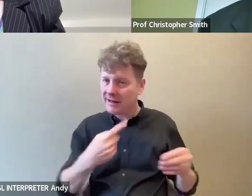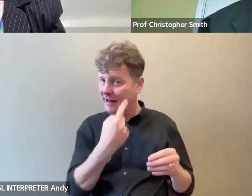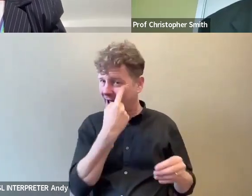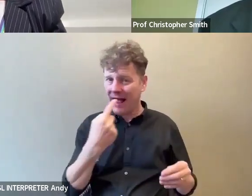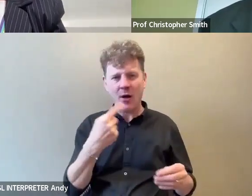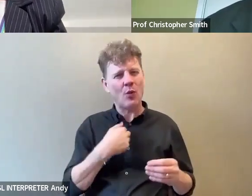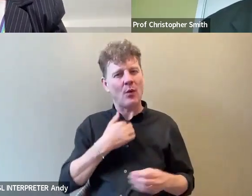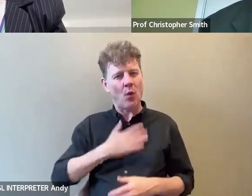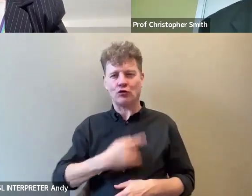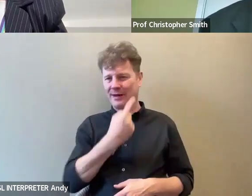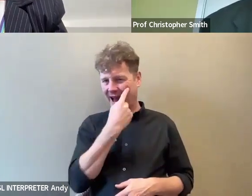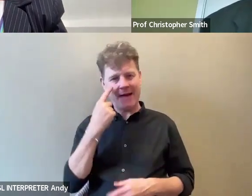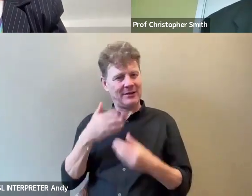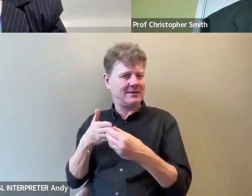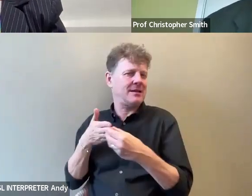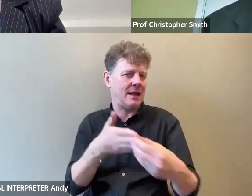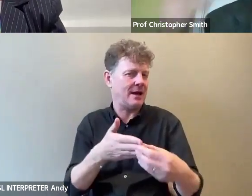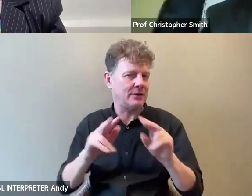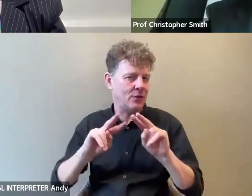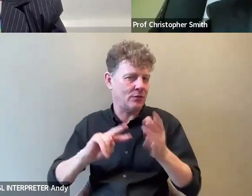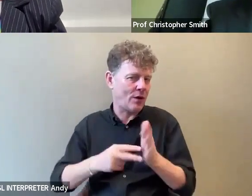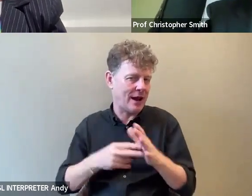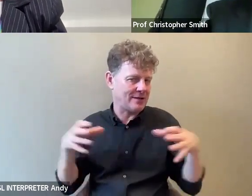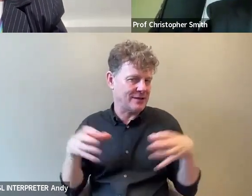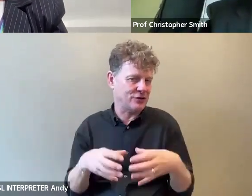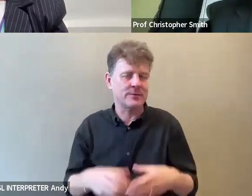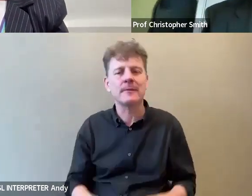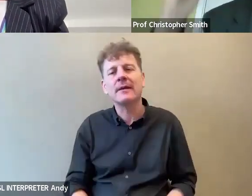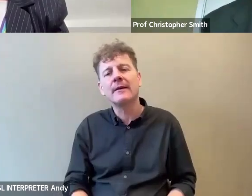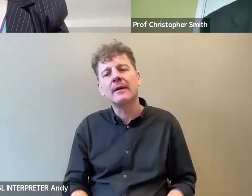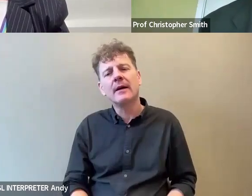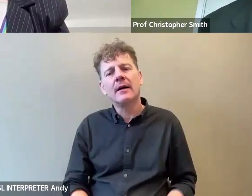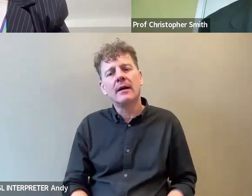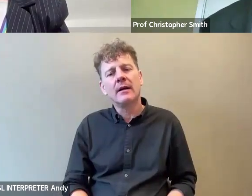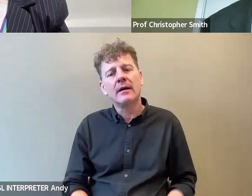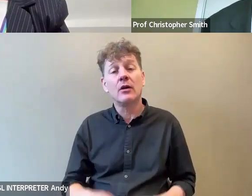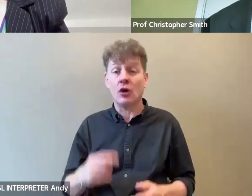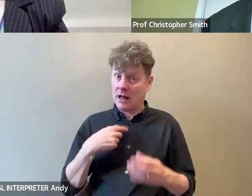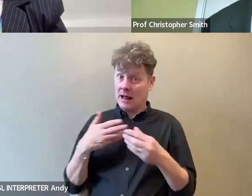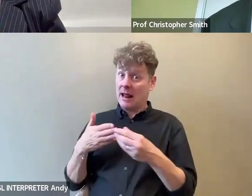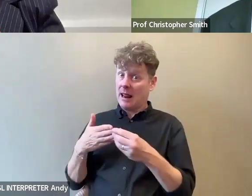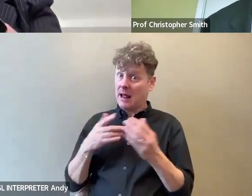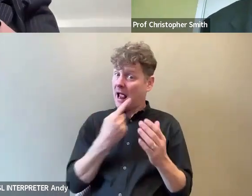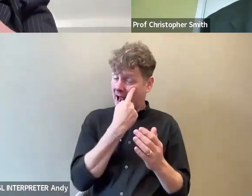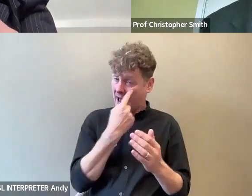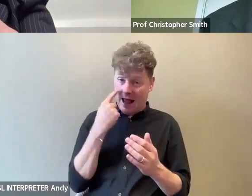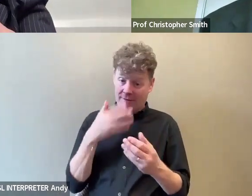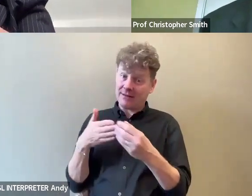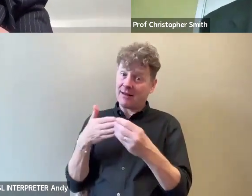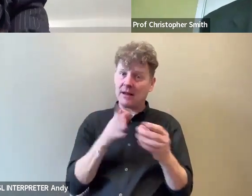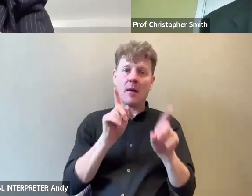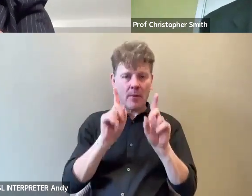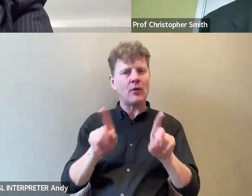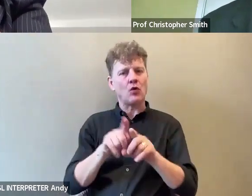led organisation. One of the things that we're doing in order both to be led by the evidence but also to make it transparent is to